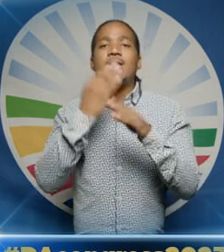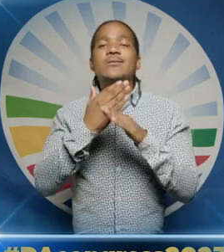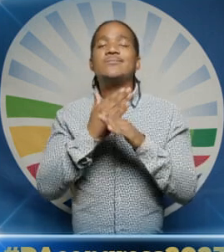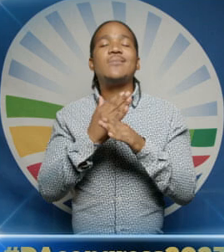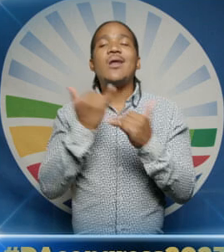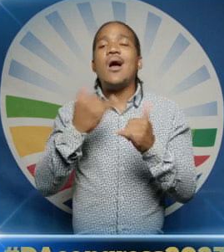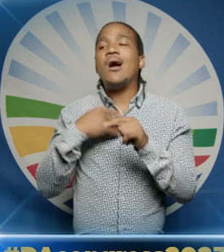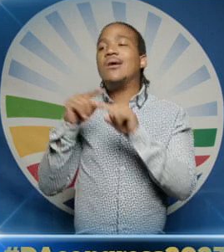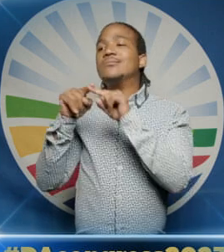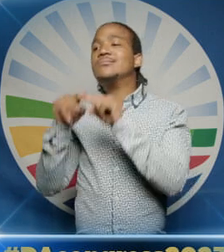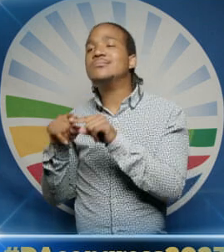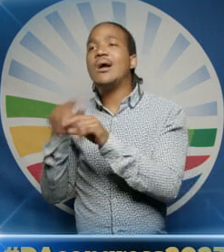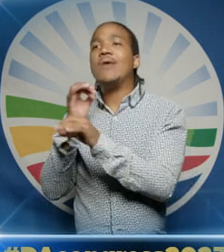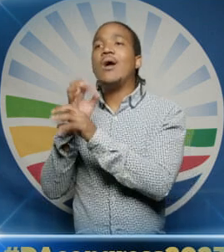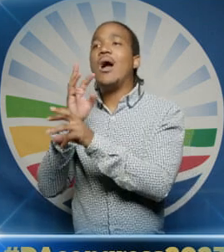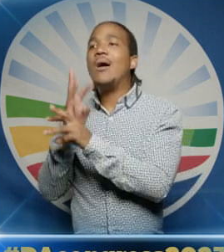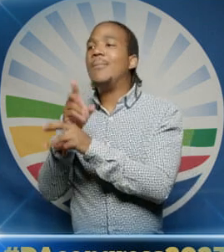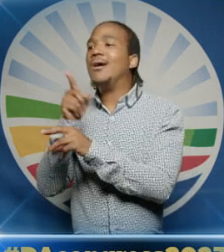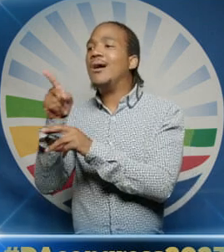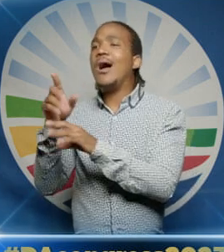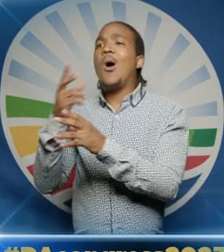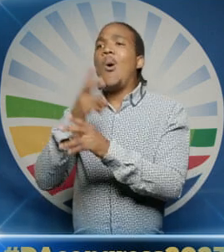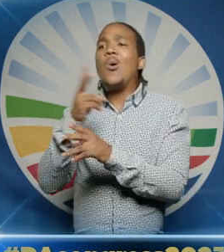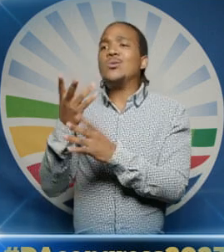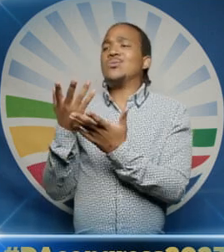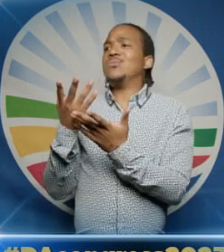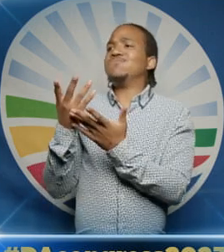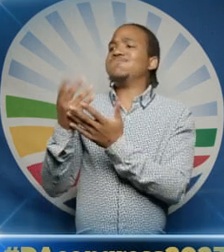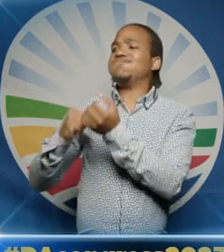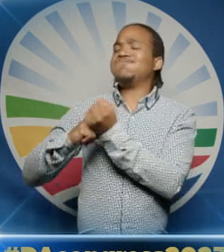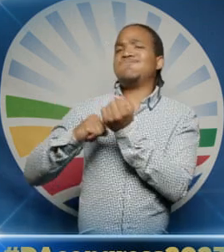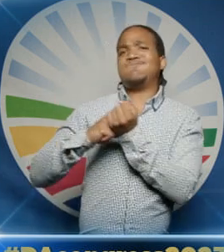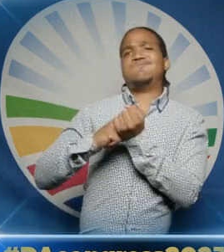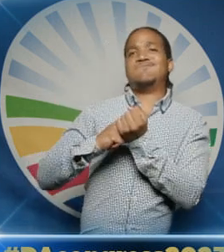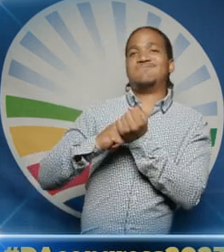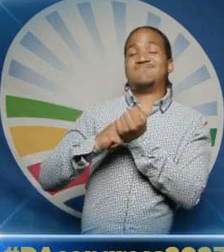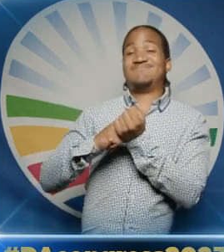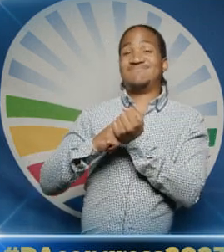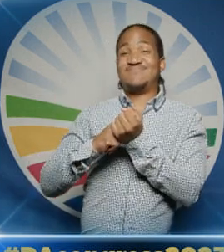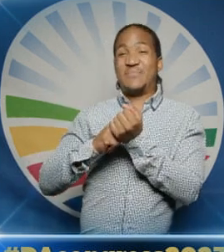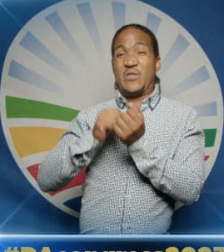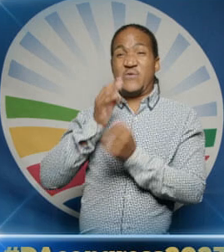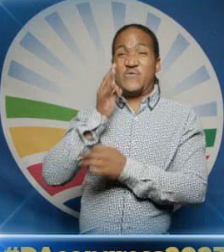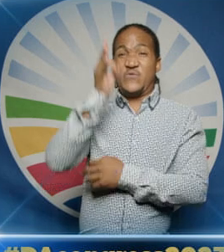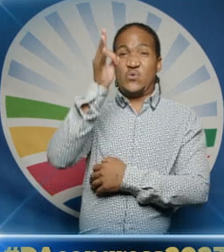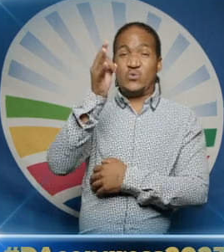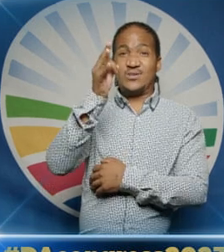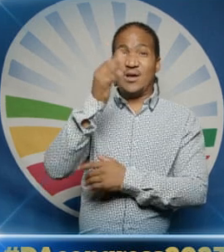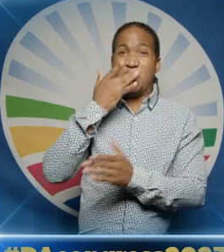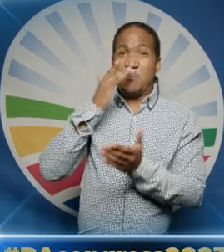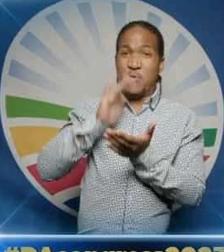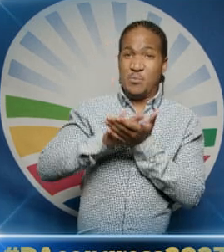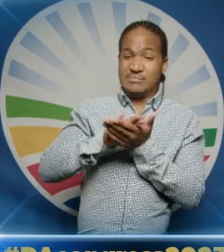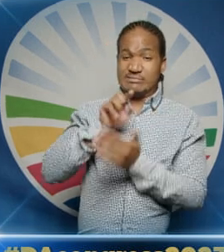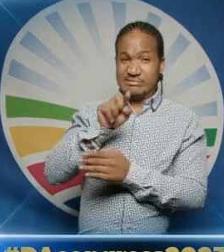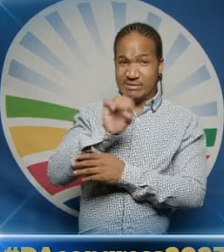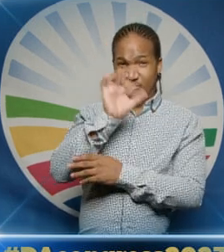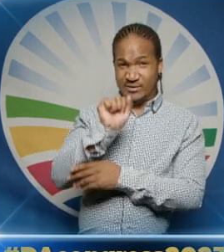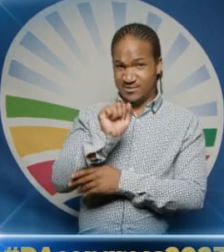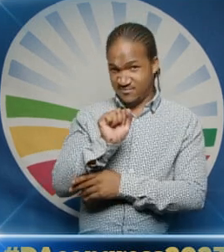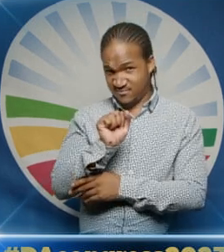on their parents' old age grant for their basic needs. This is not the future that was promised to South